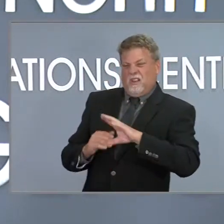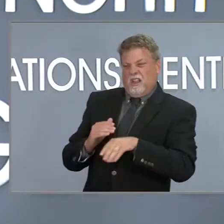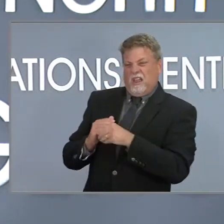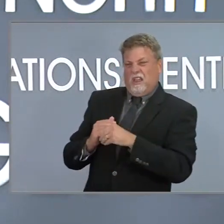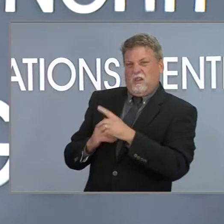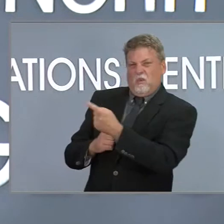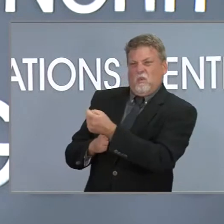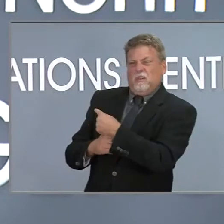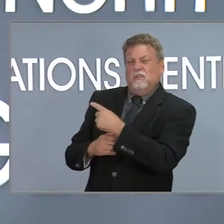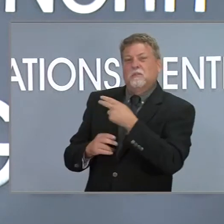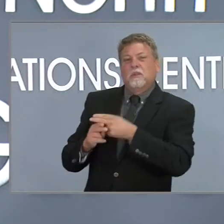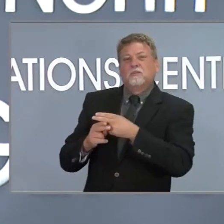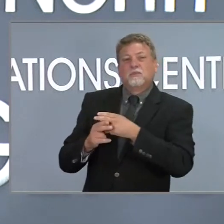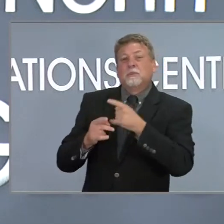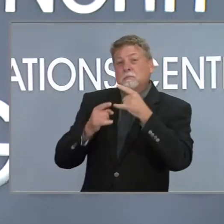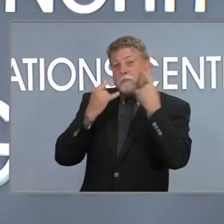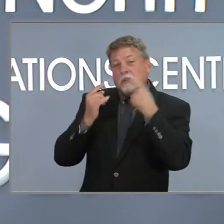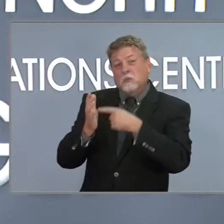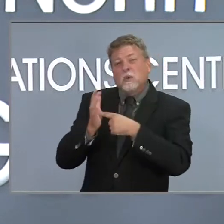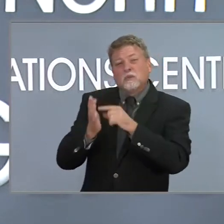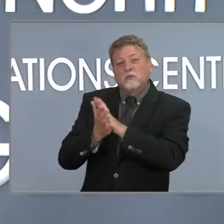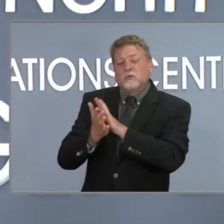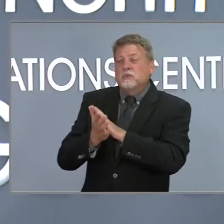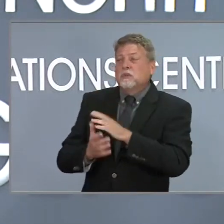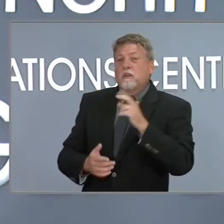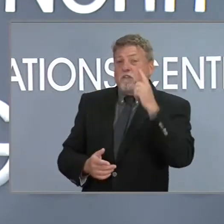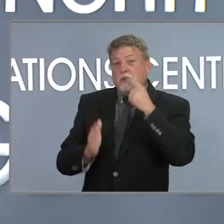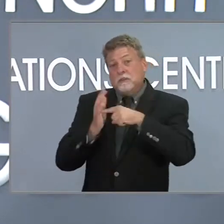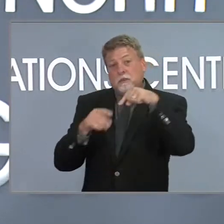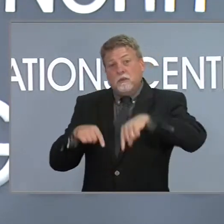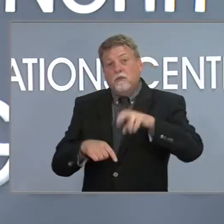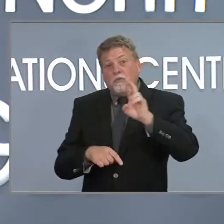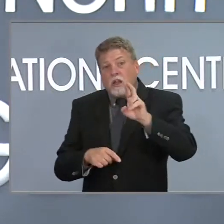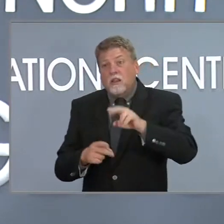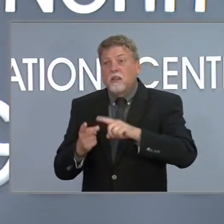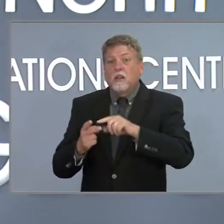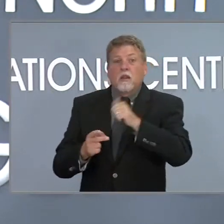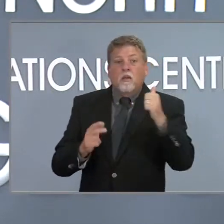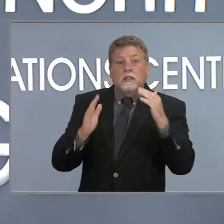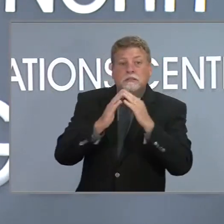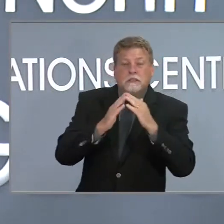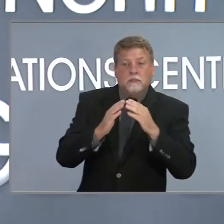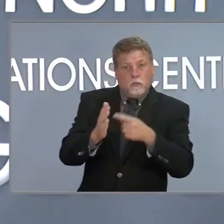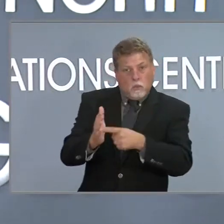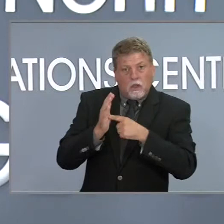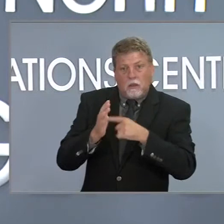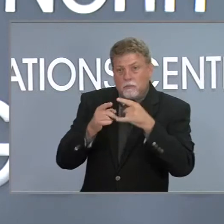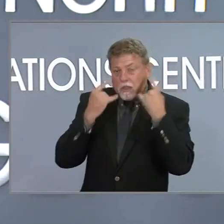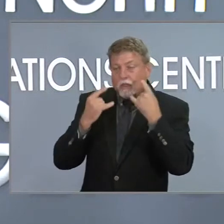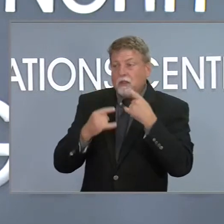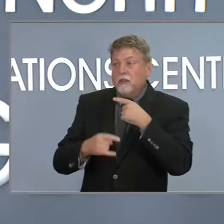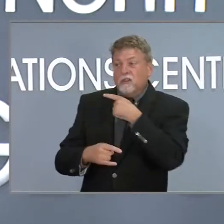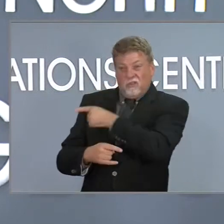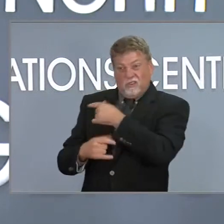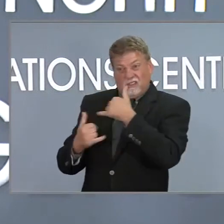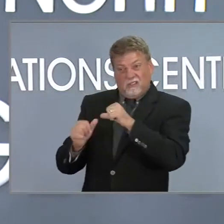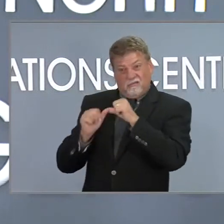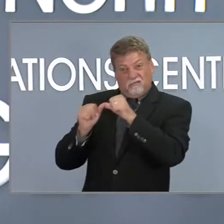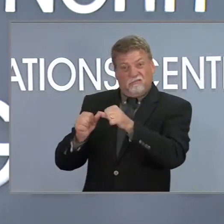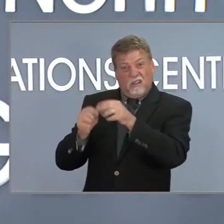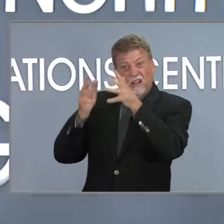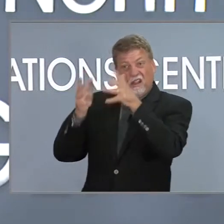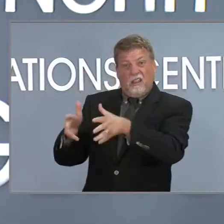of Raleigh has the mask ordinance and other cities do. Is that something that you want to keep leaving up to the local